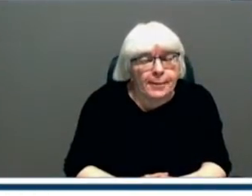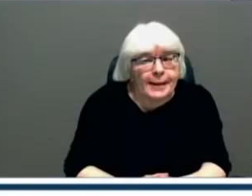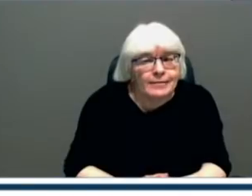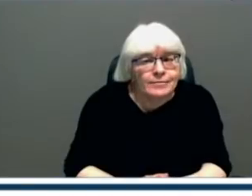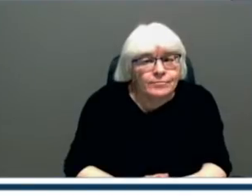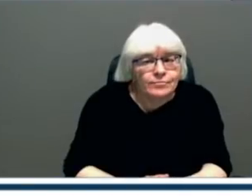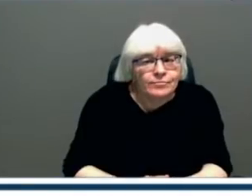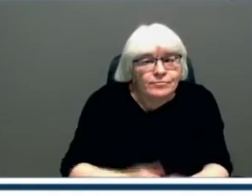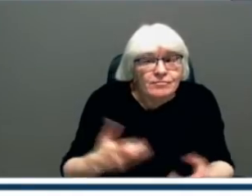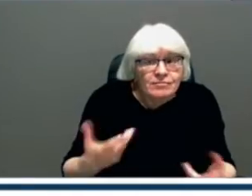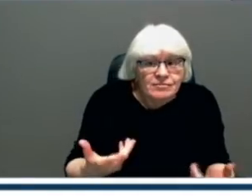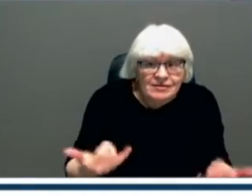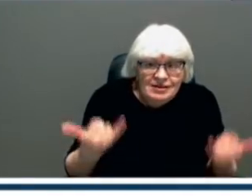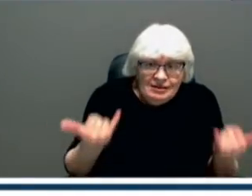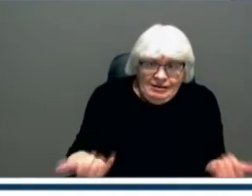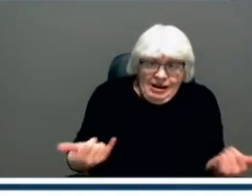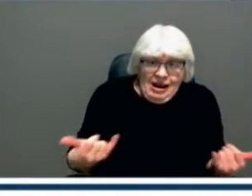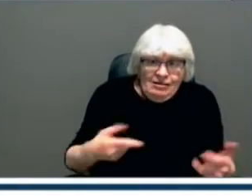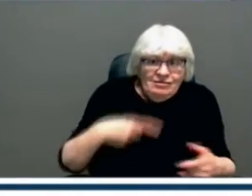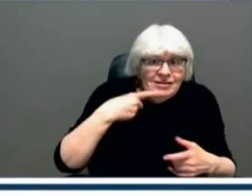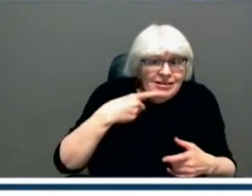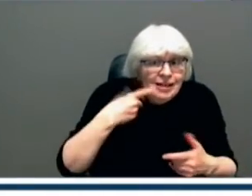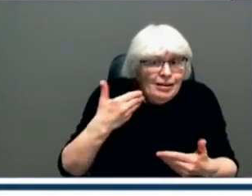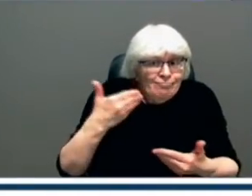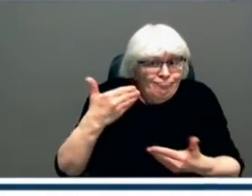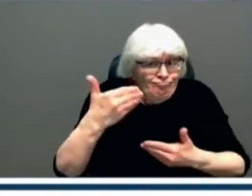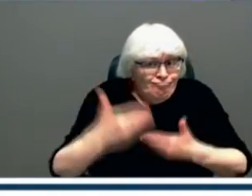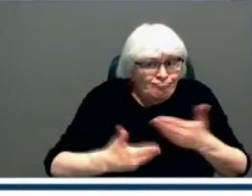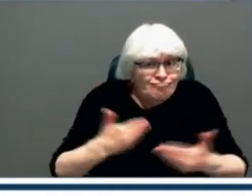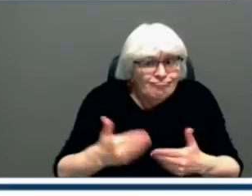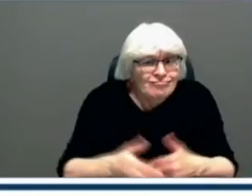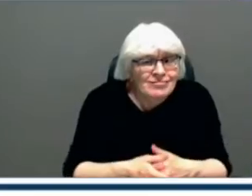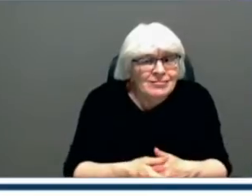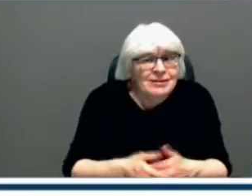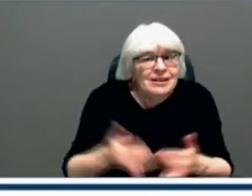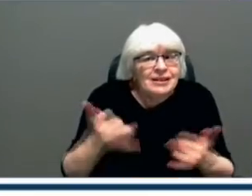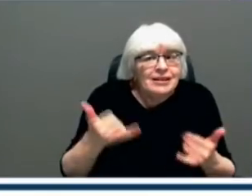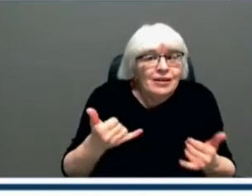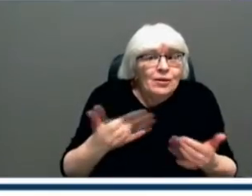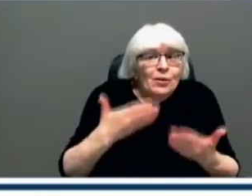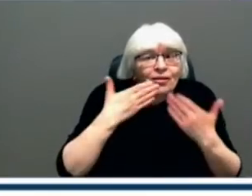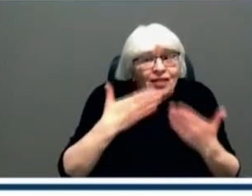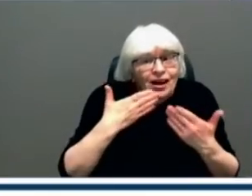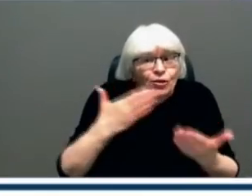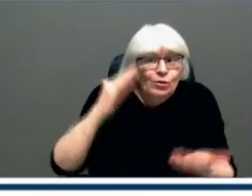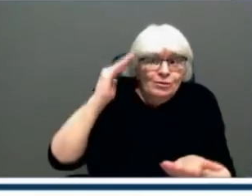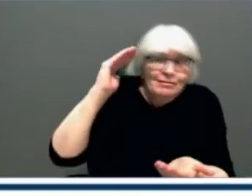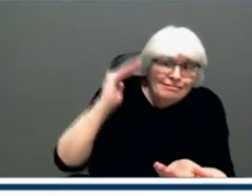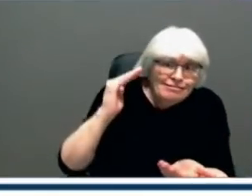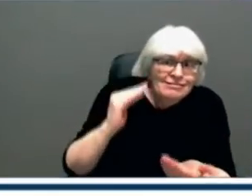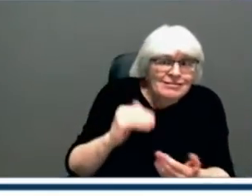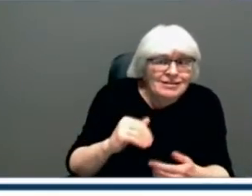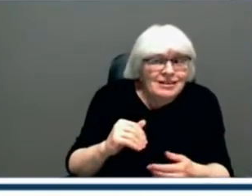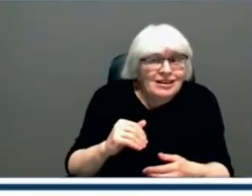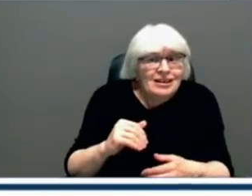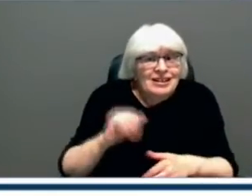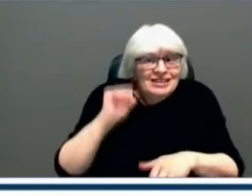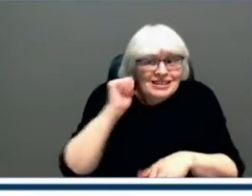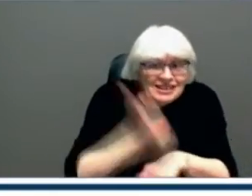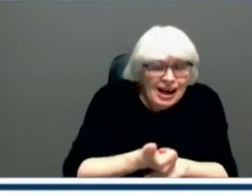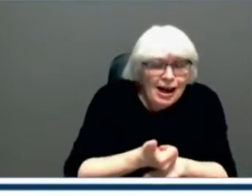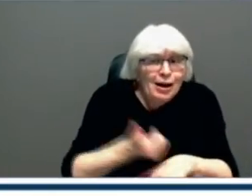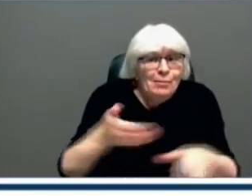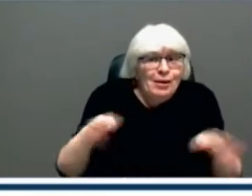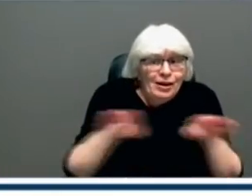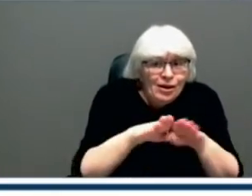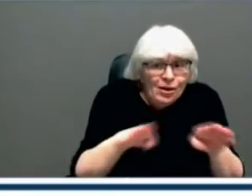less effective over time. Could you just explain why that is? Over time, that people will become less